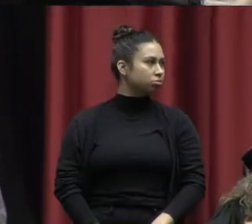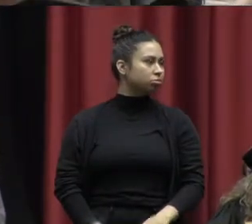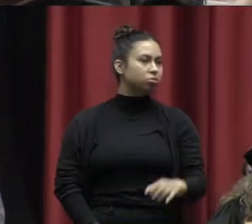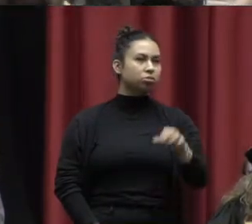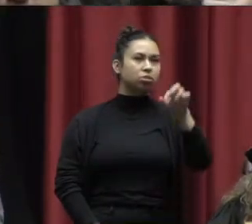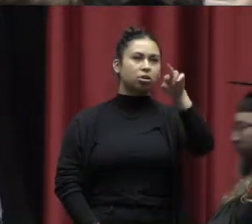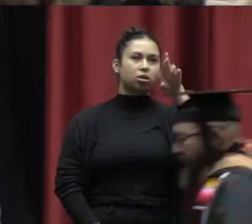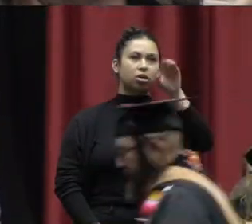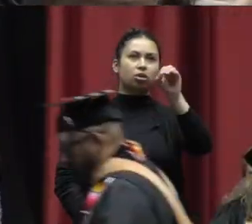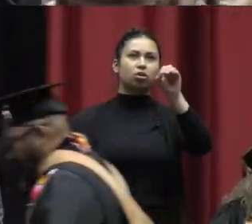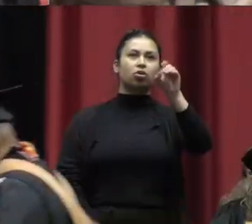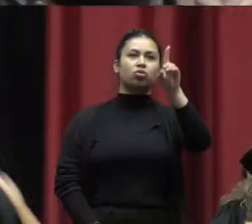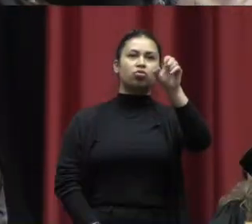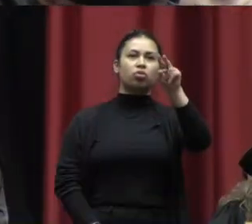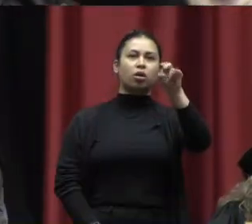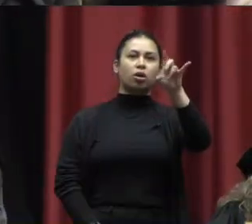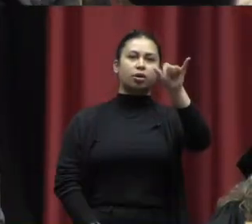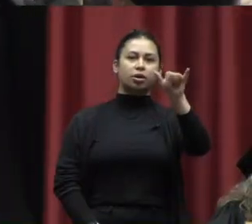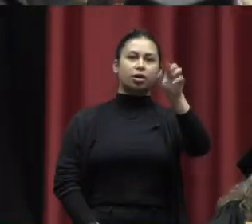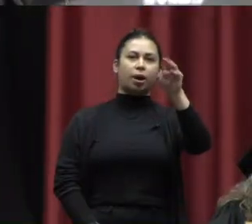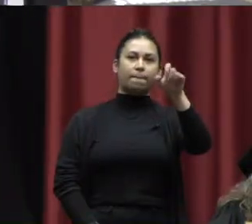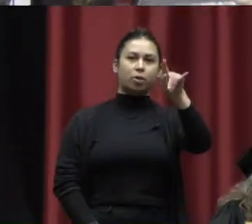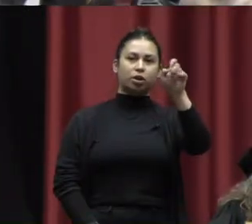Rodney Martinez.